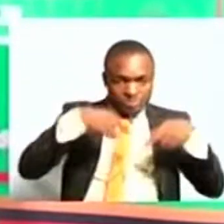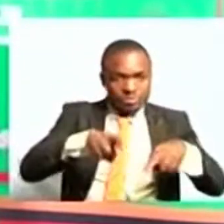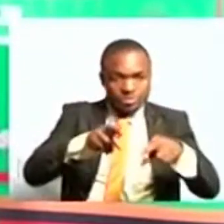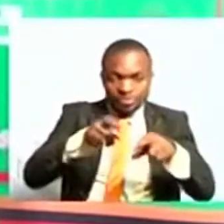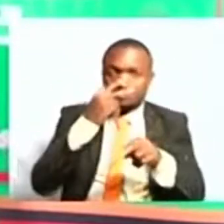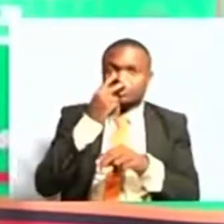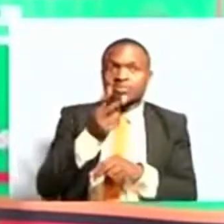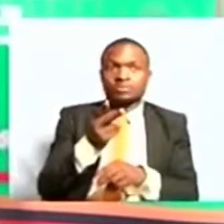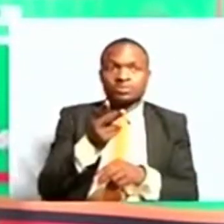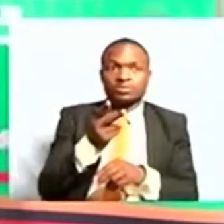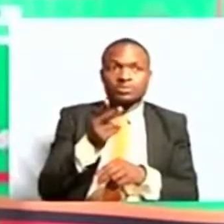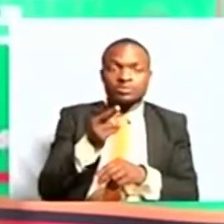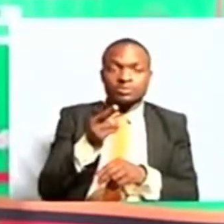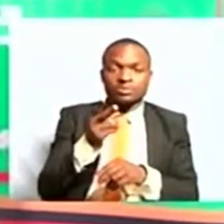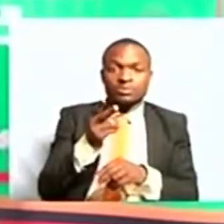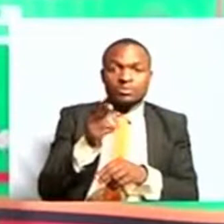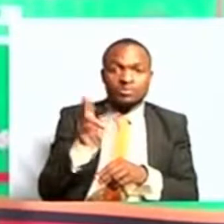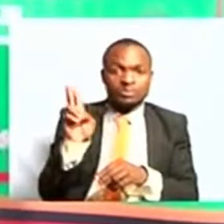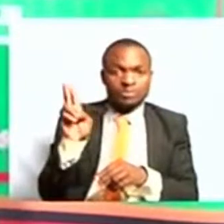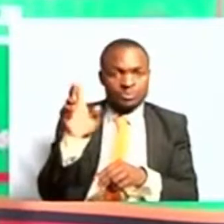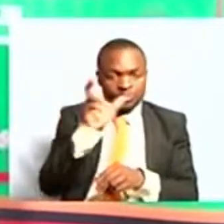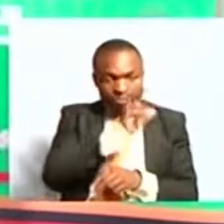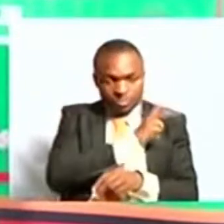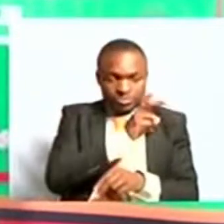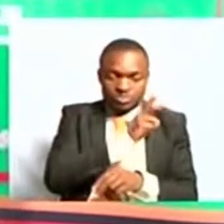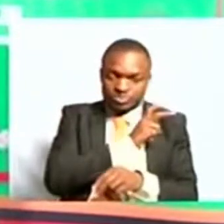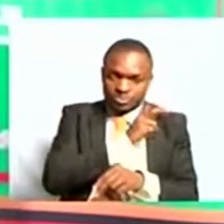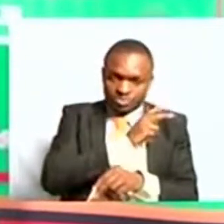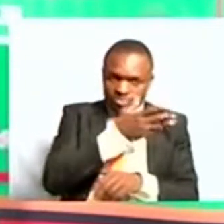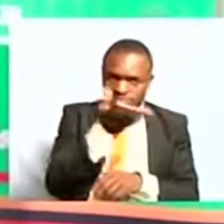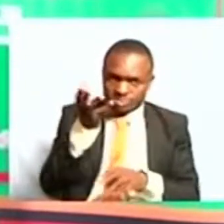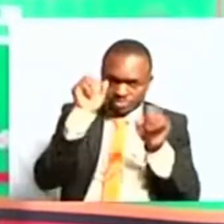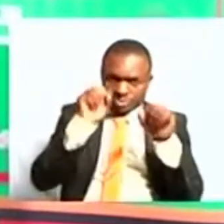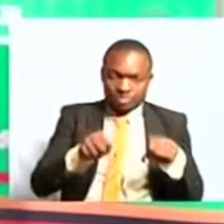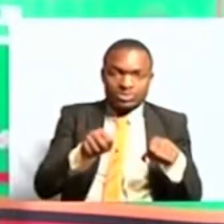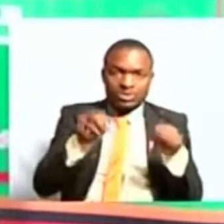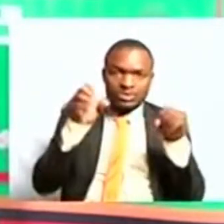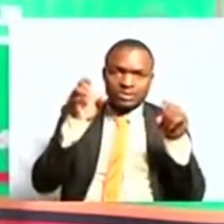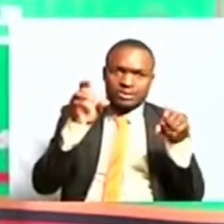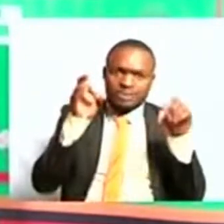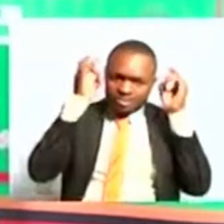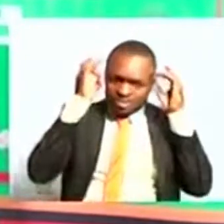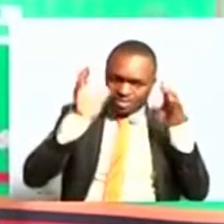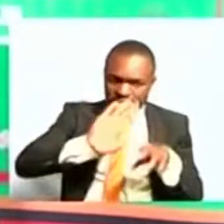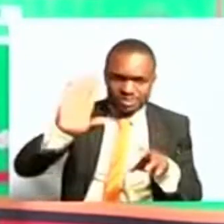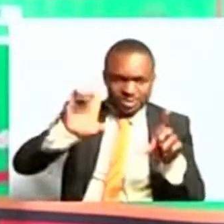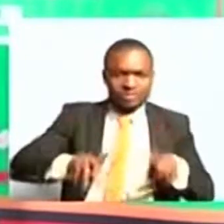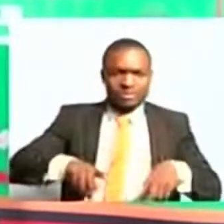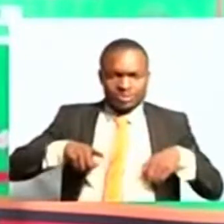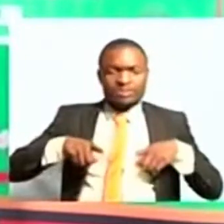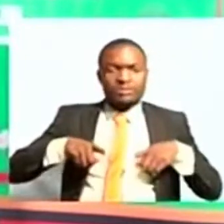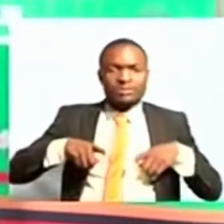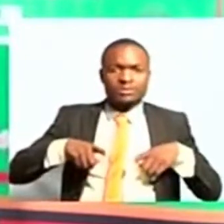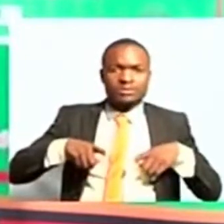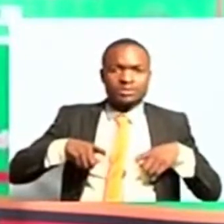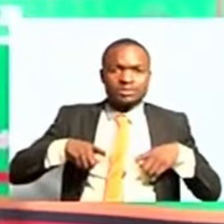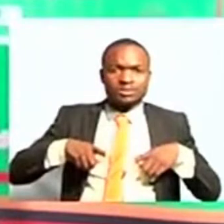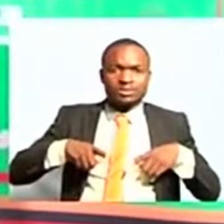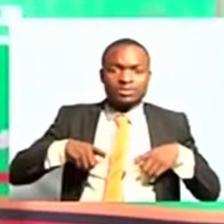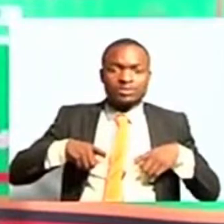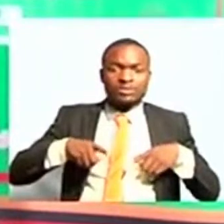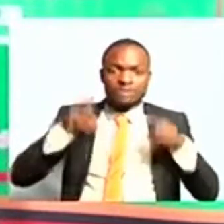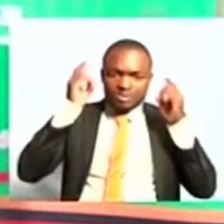at enforcement officers also who perhaps could endanger their lives by conducting themselves in a risk